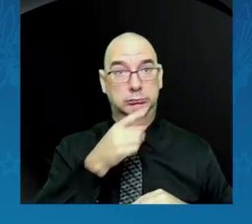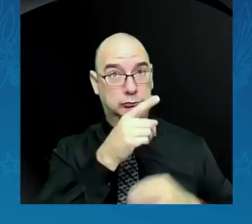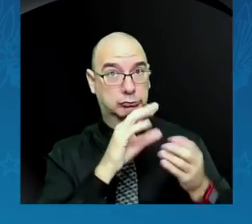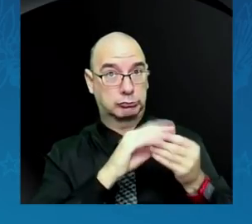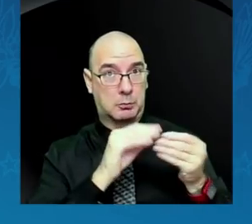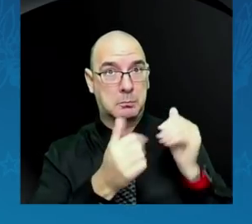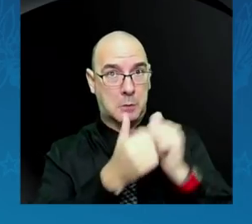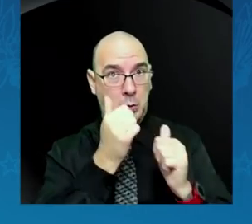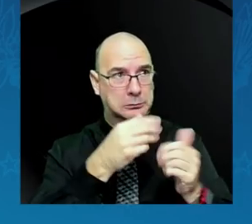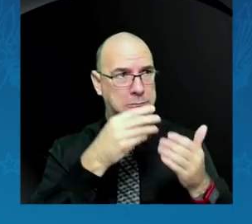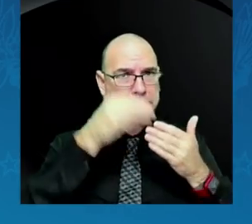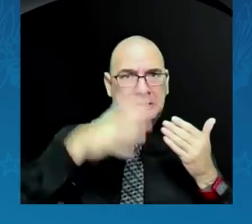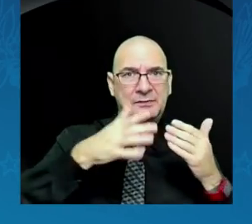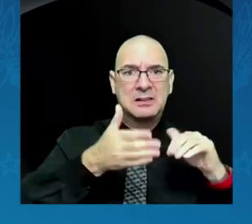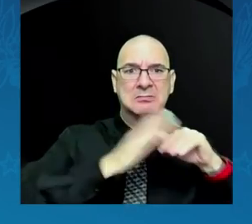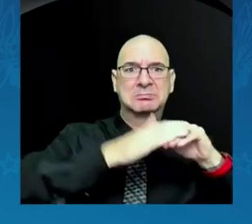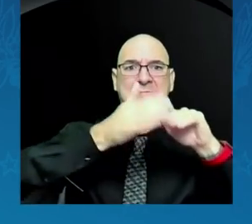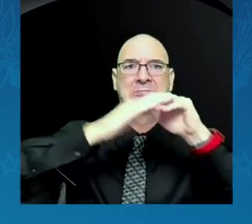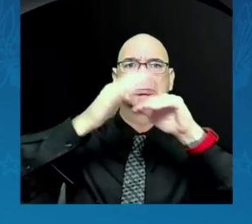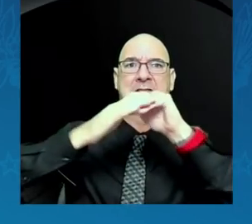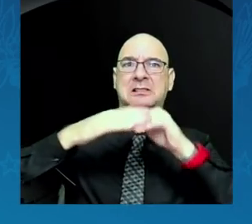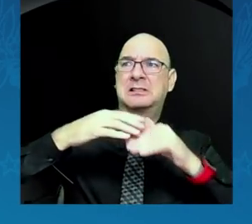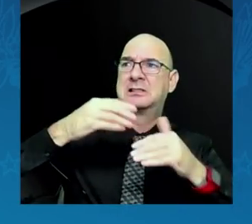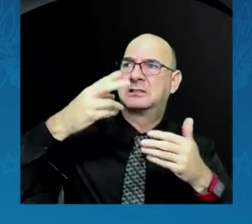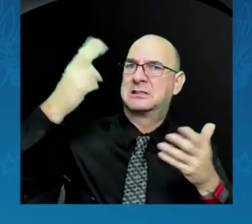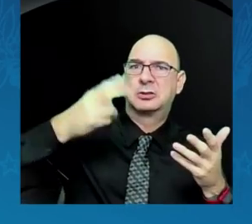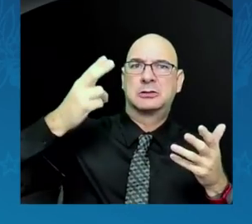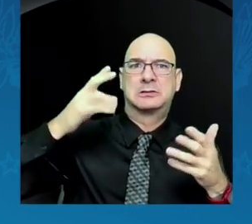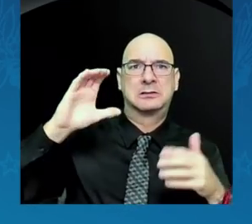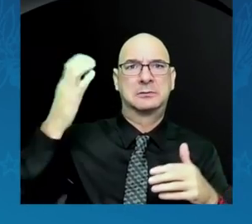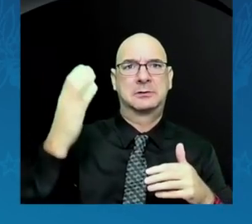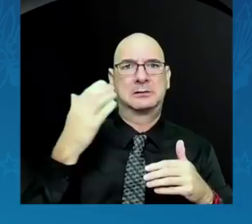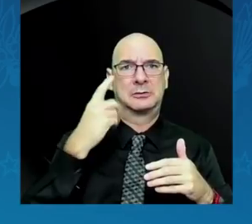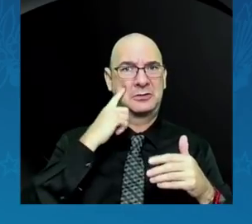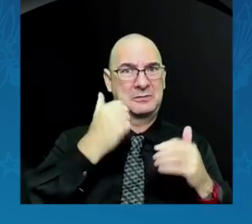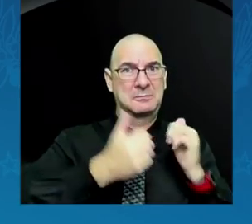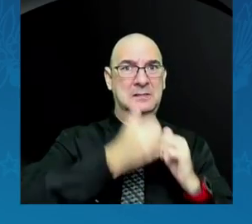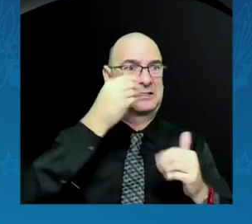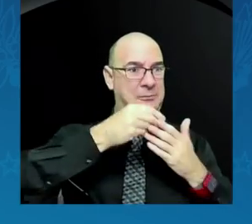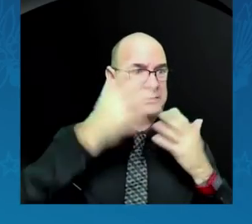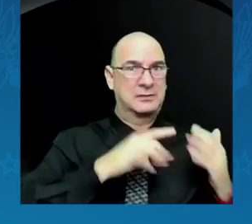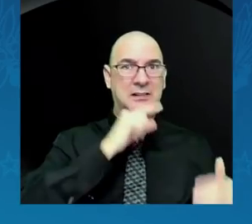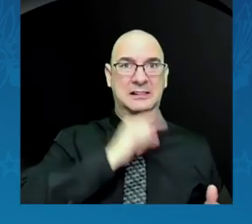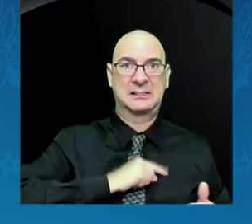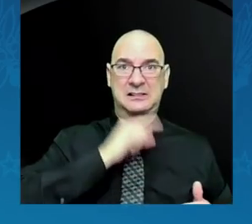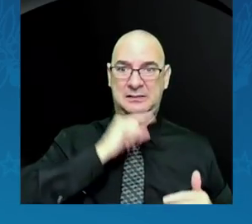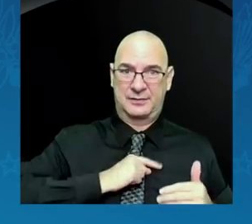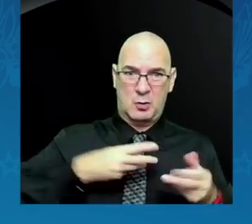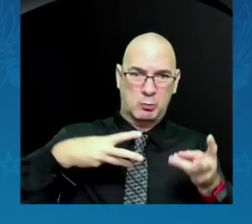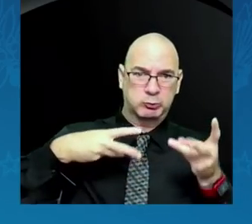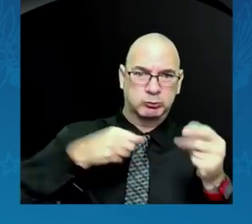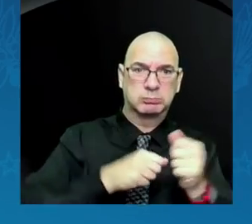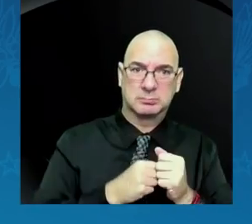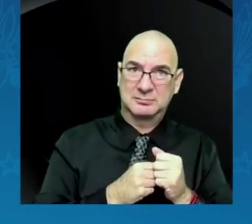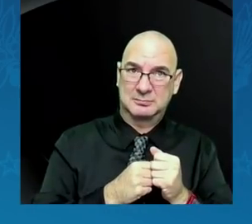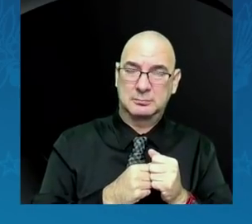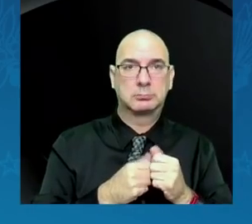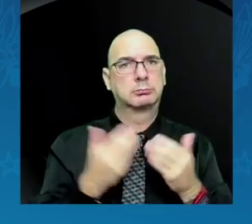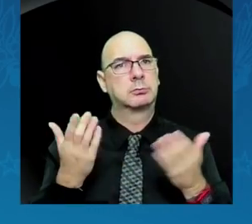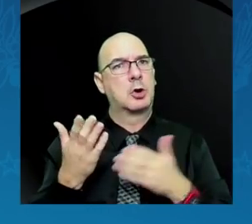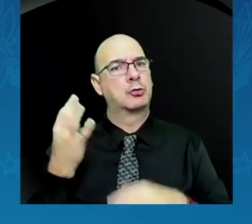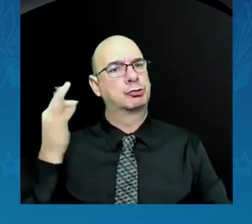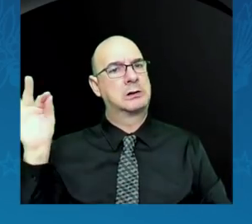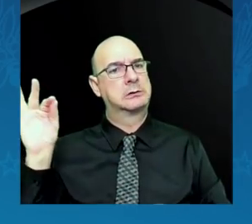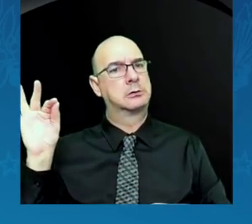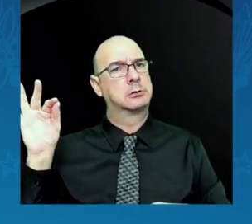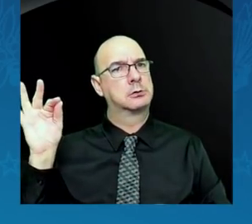in history? And then on one of the provisions in the Build Back Better bill, paid family leave. Here in France, women are offered 16 weeks of paid